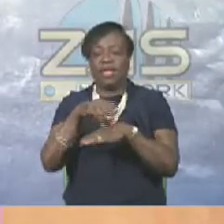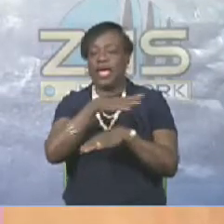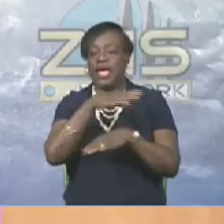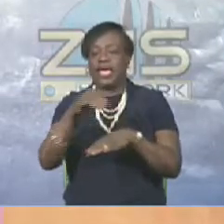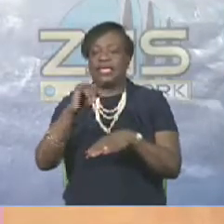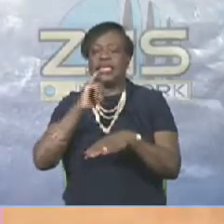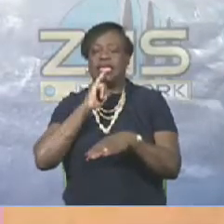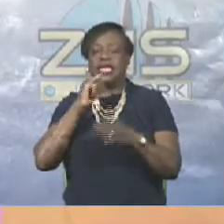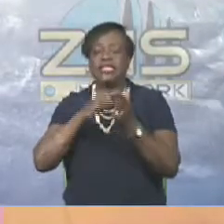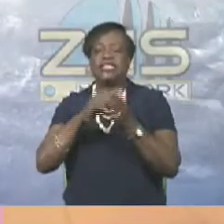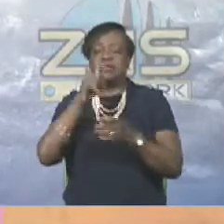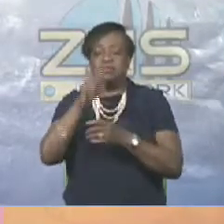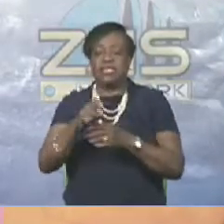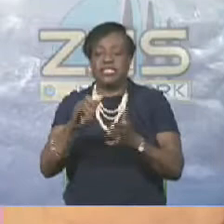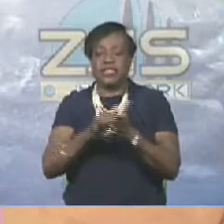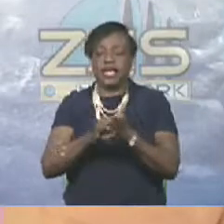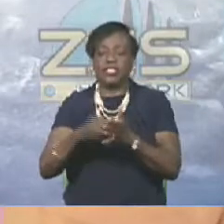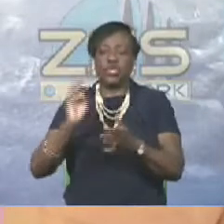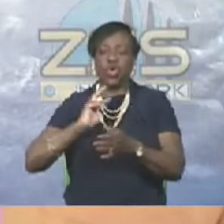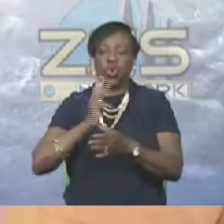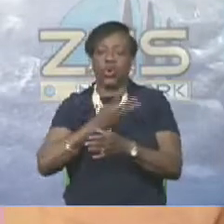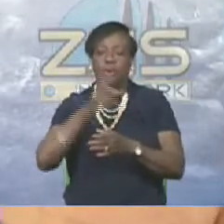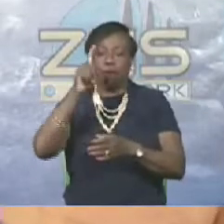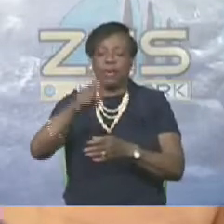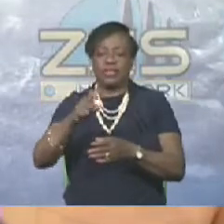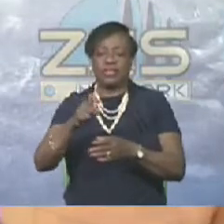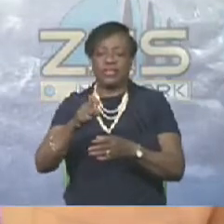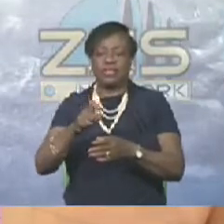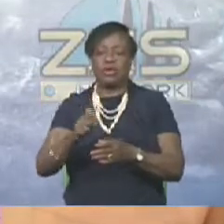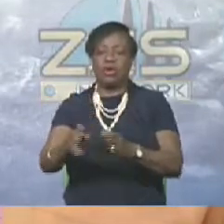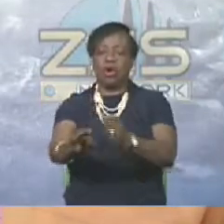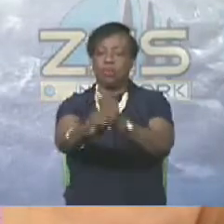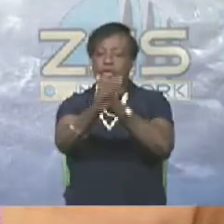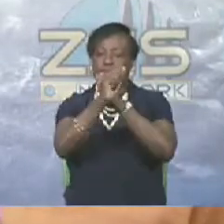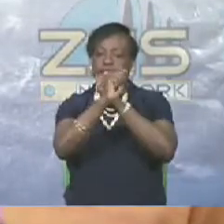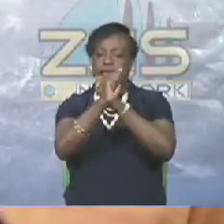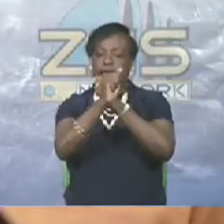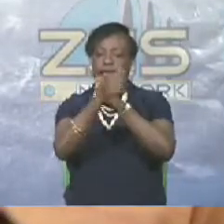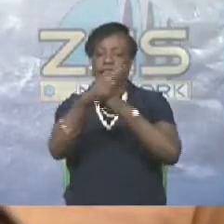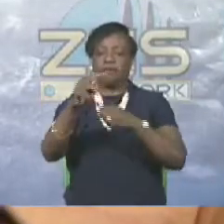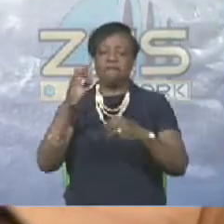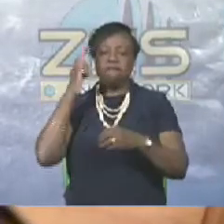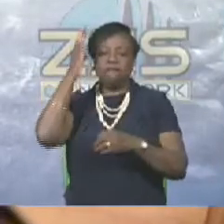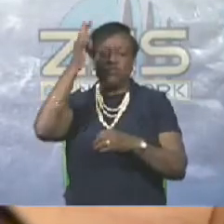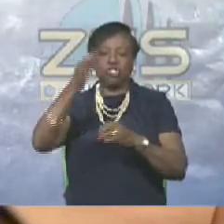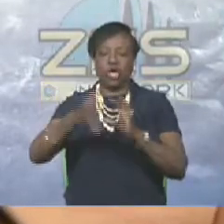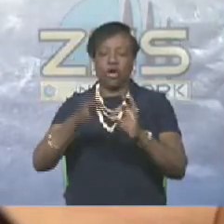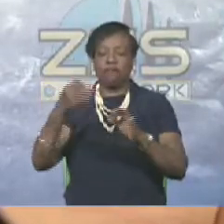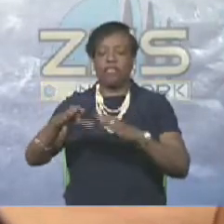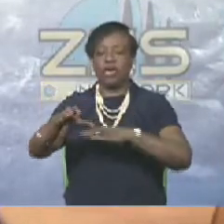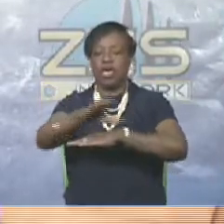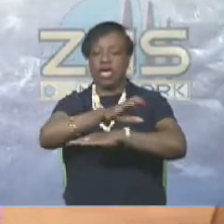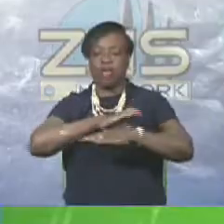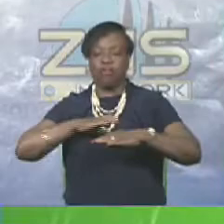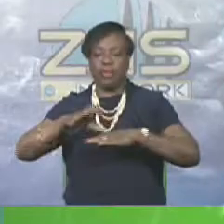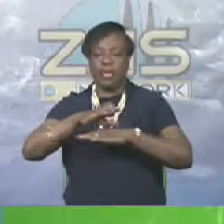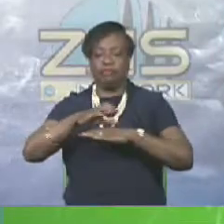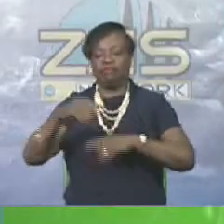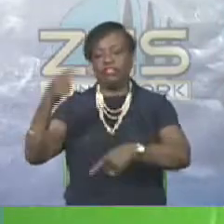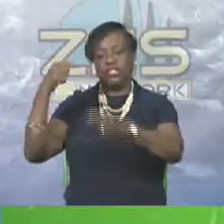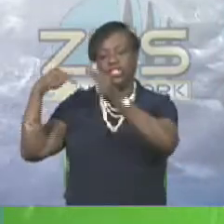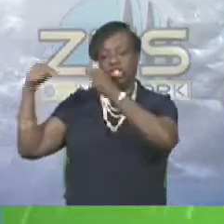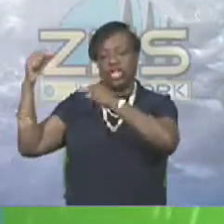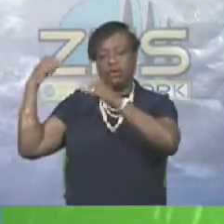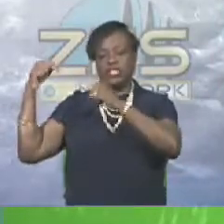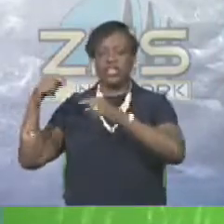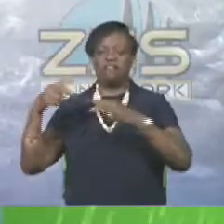essential for us to protect the future of the Caribbean. The nation's leader says generations are made vulnerable to these systems